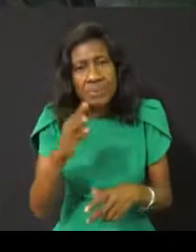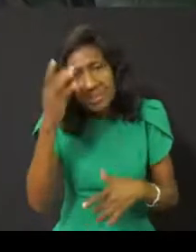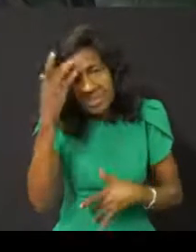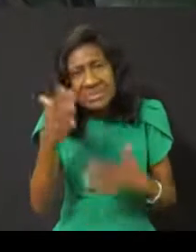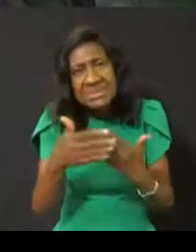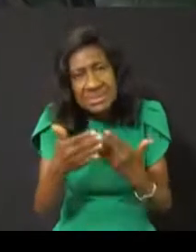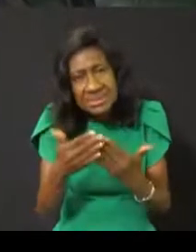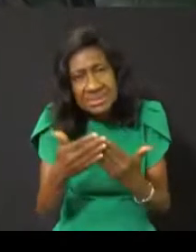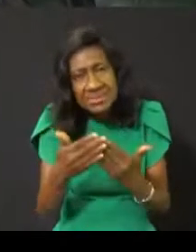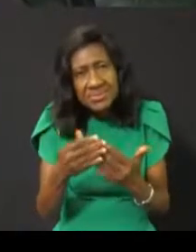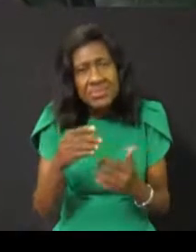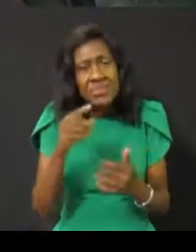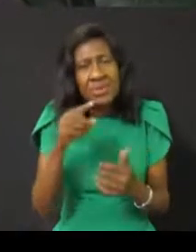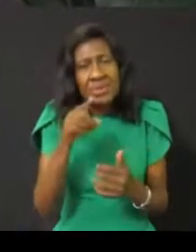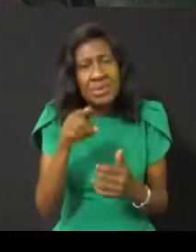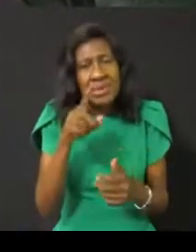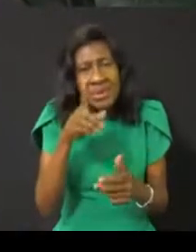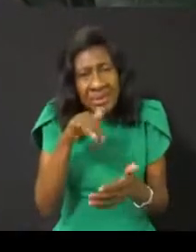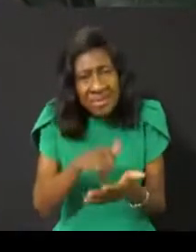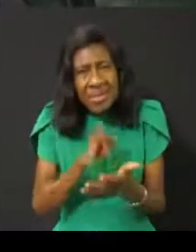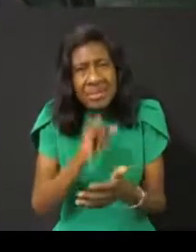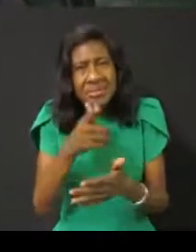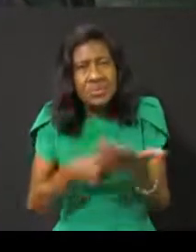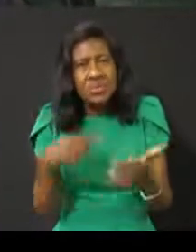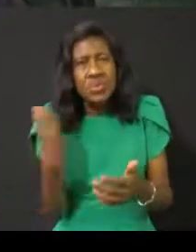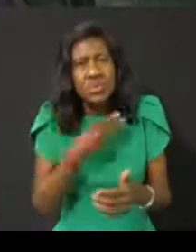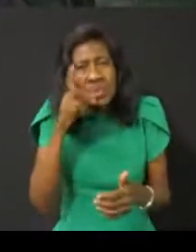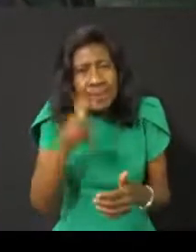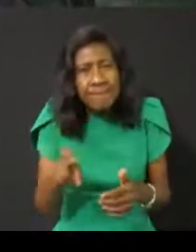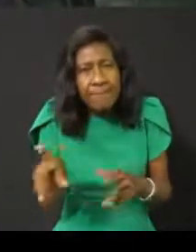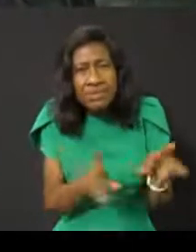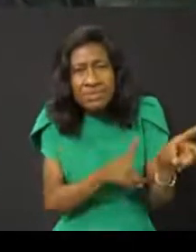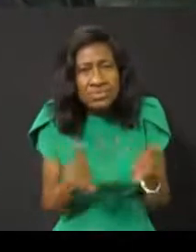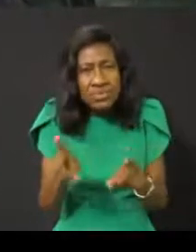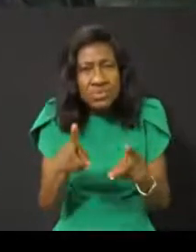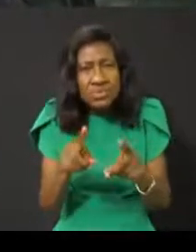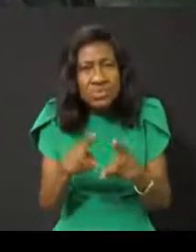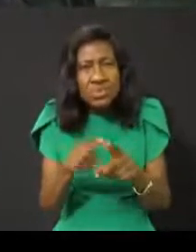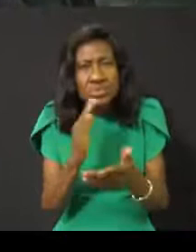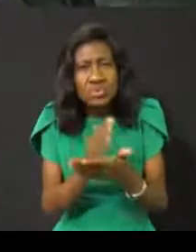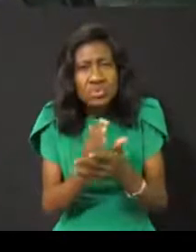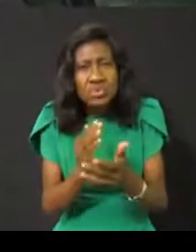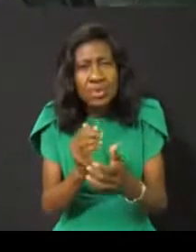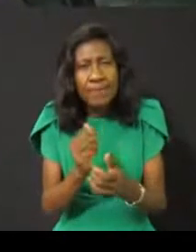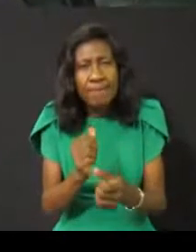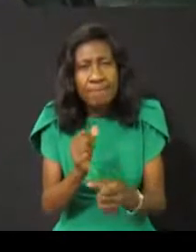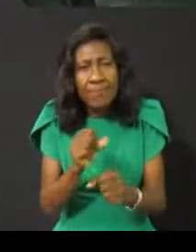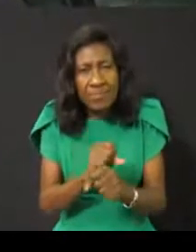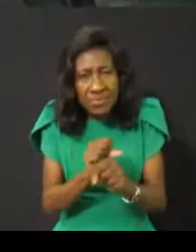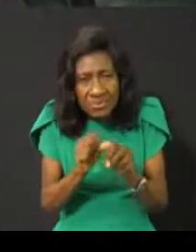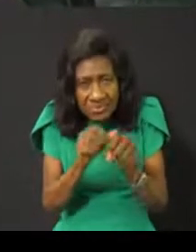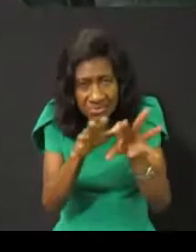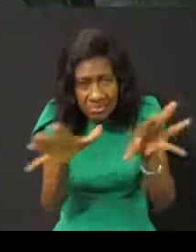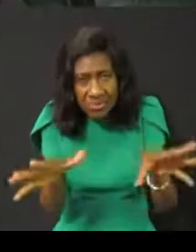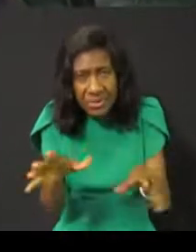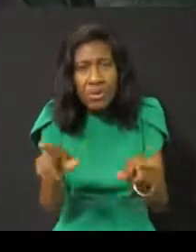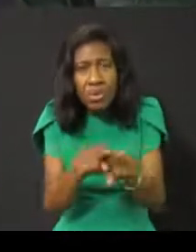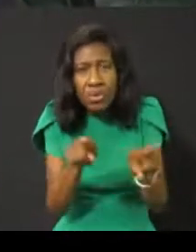to protect the spread of COVID-19 disease, in addition to the very important aspects of getting